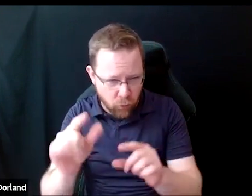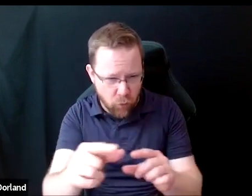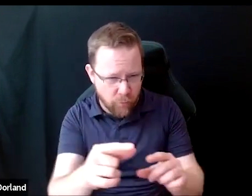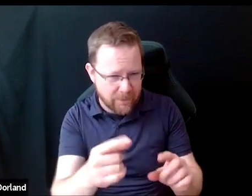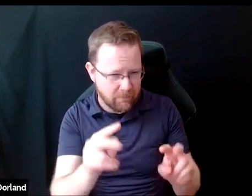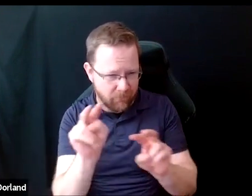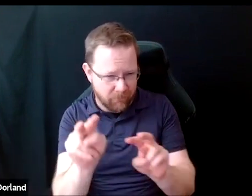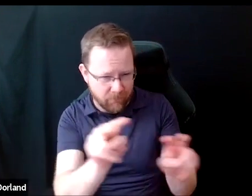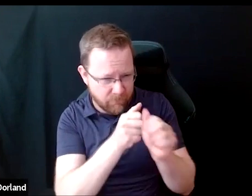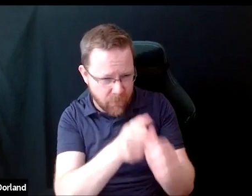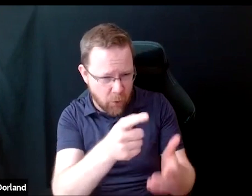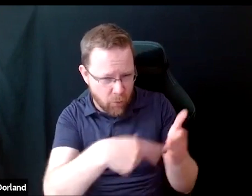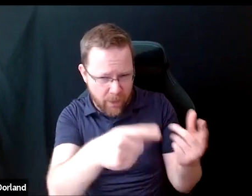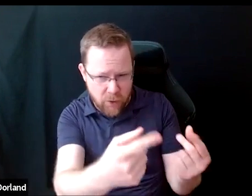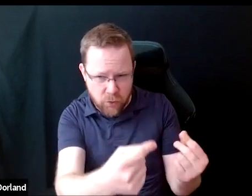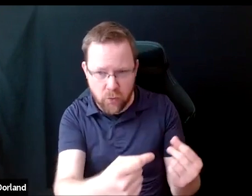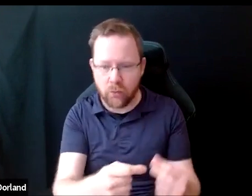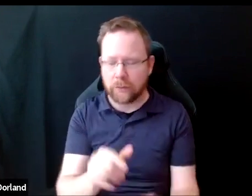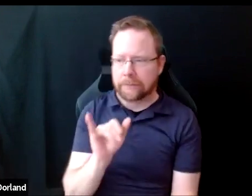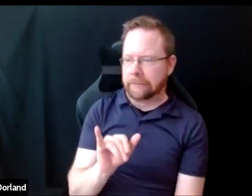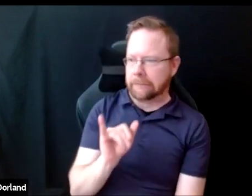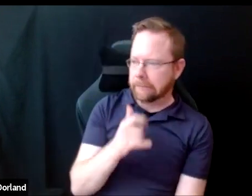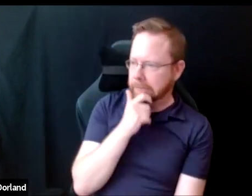Oh, that's